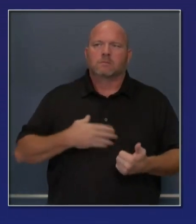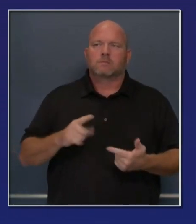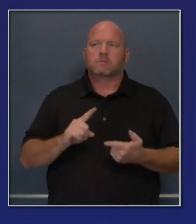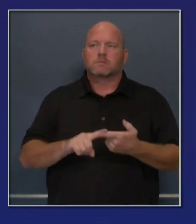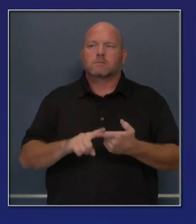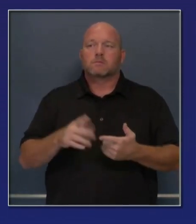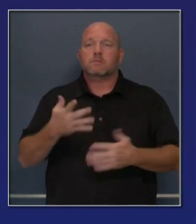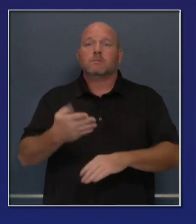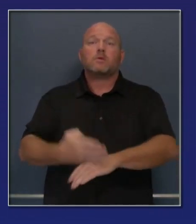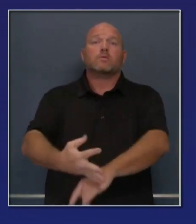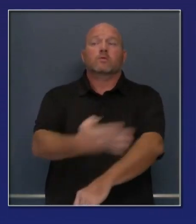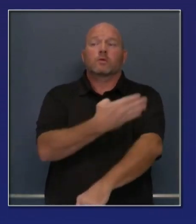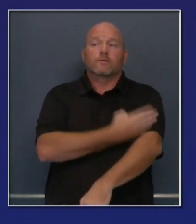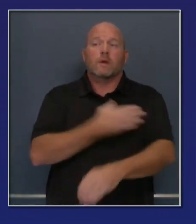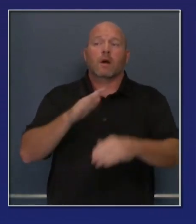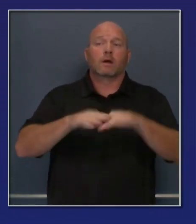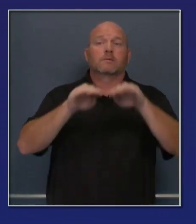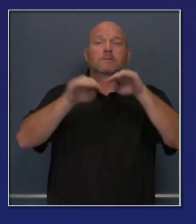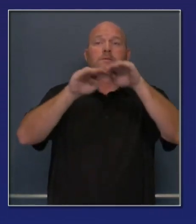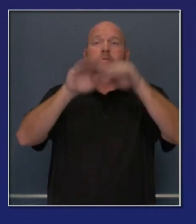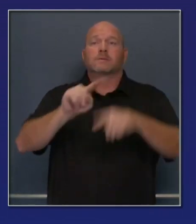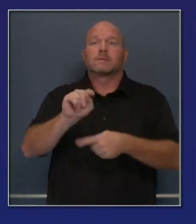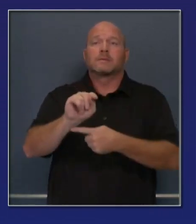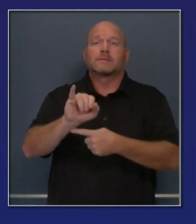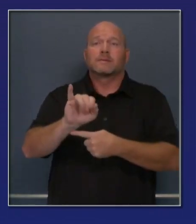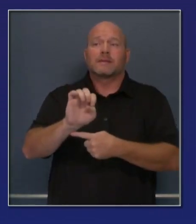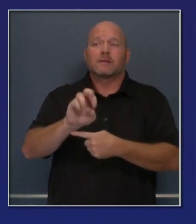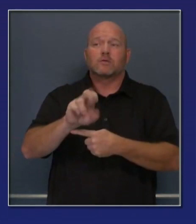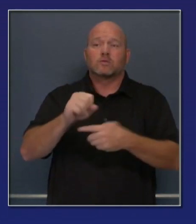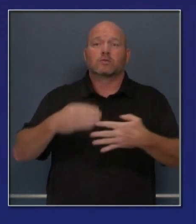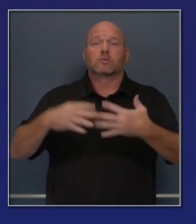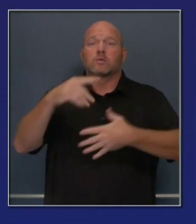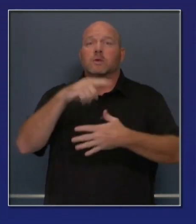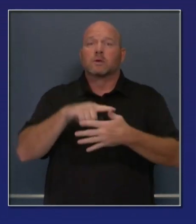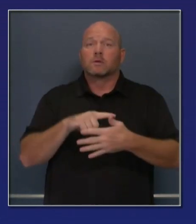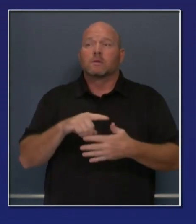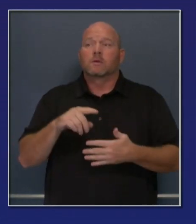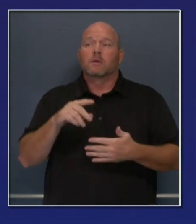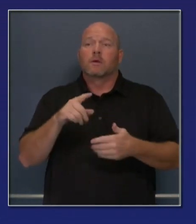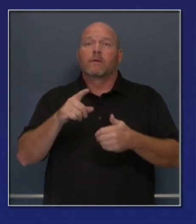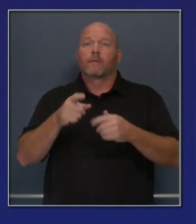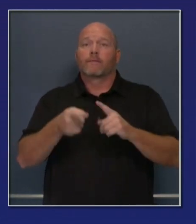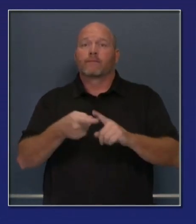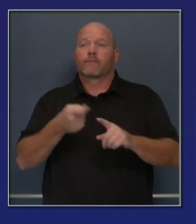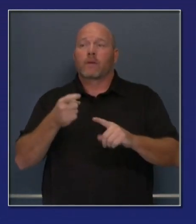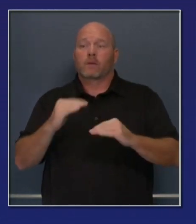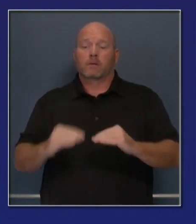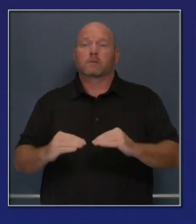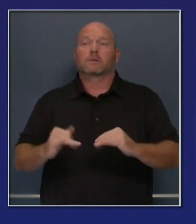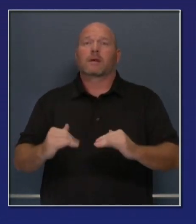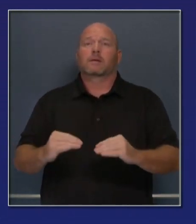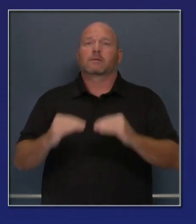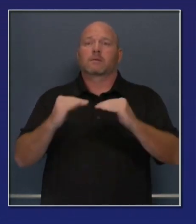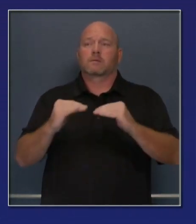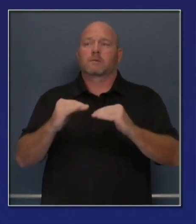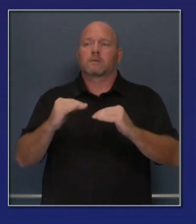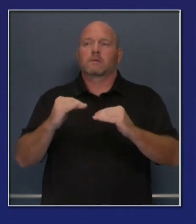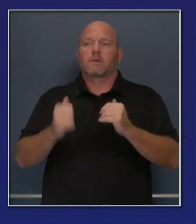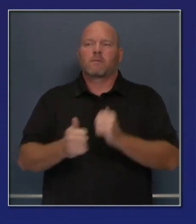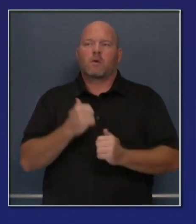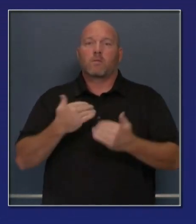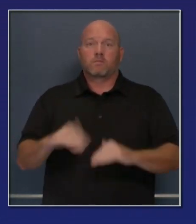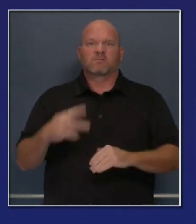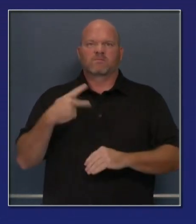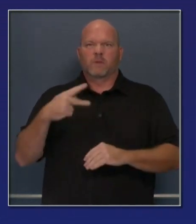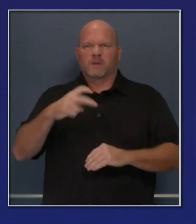on our tiered status. Now 42 counties of the 58 have moved out of that lower tier, the most restrictive tier, the purple